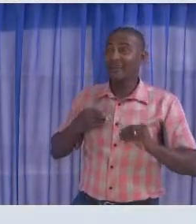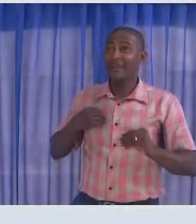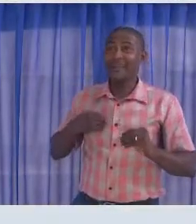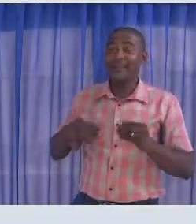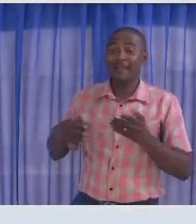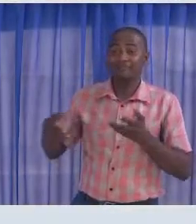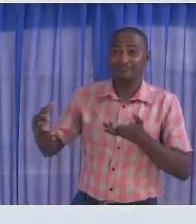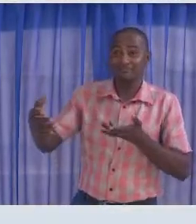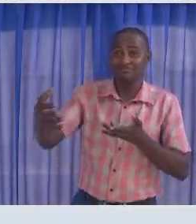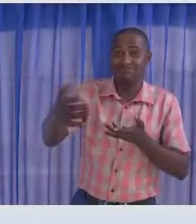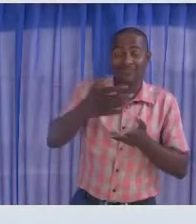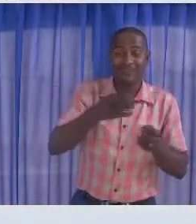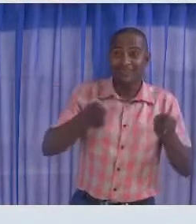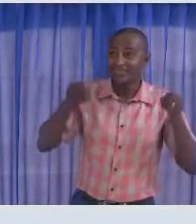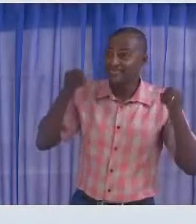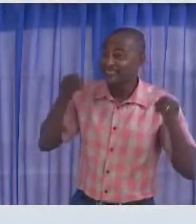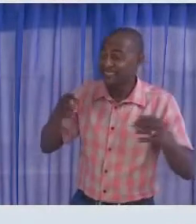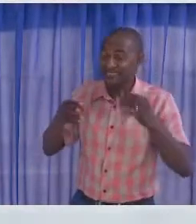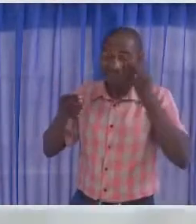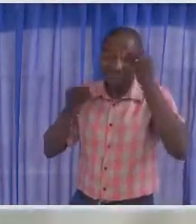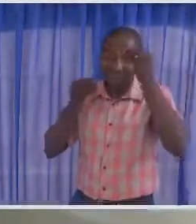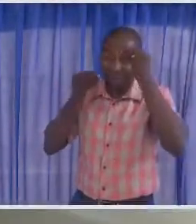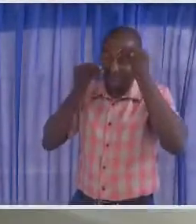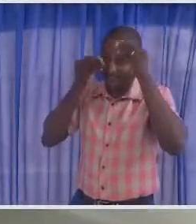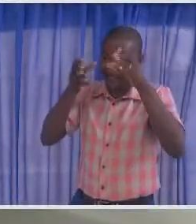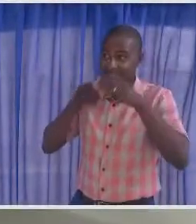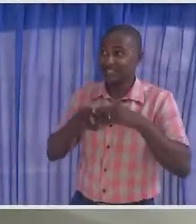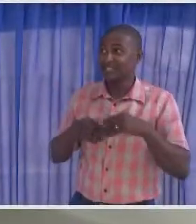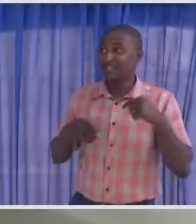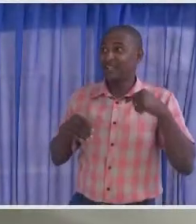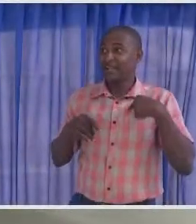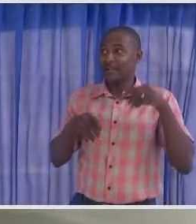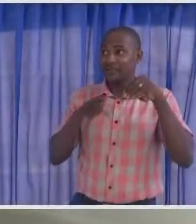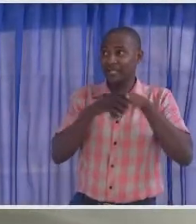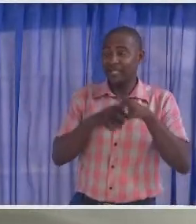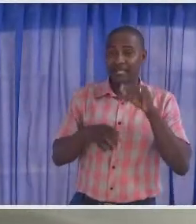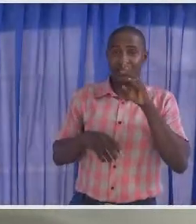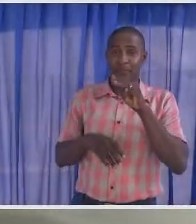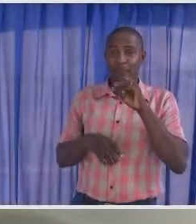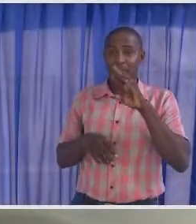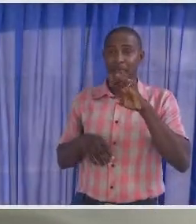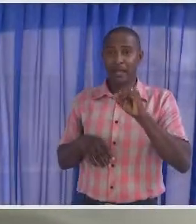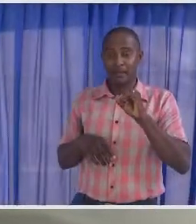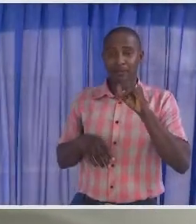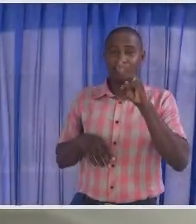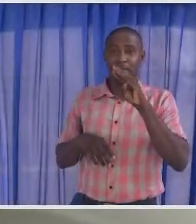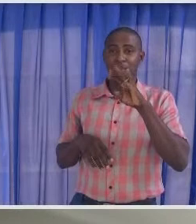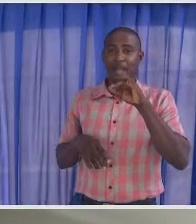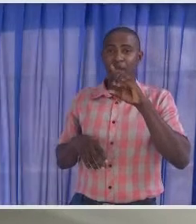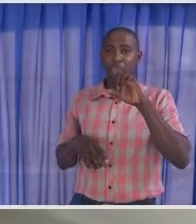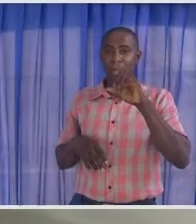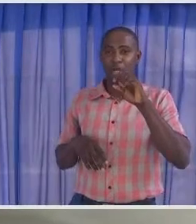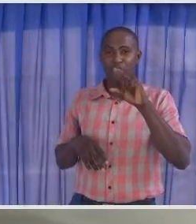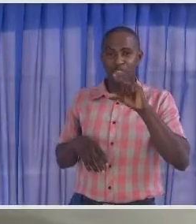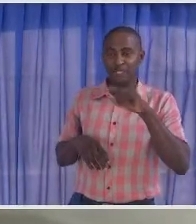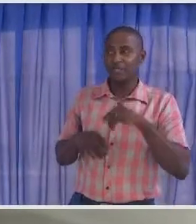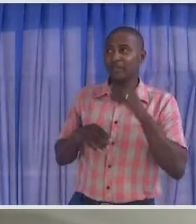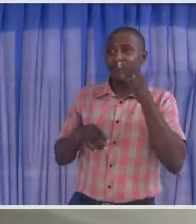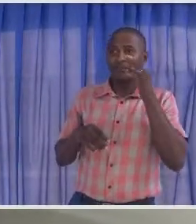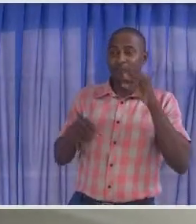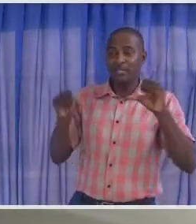knowledge. I'm learning courses as microbiology, food chemistry, food